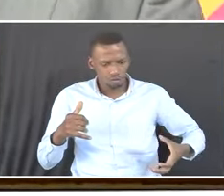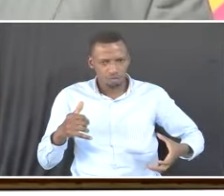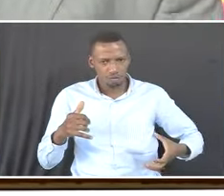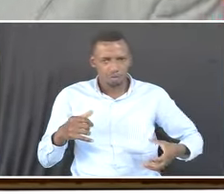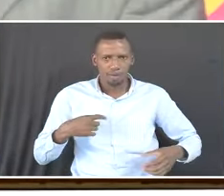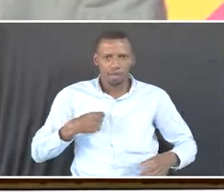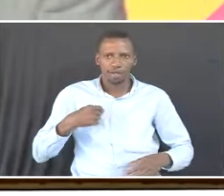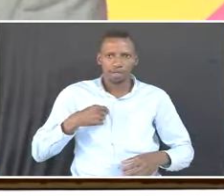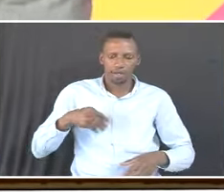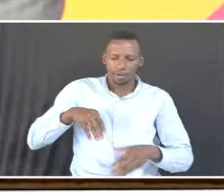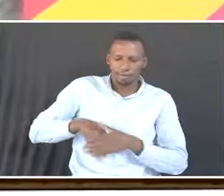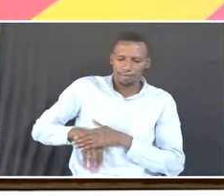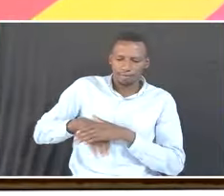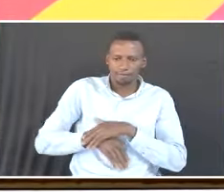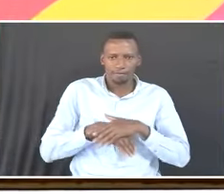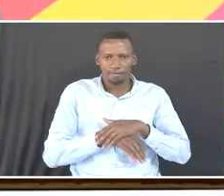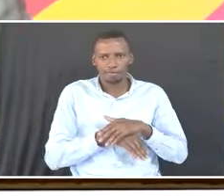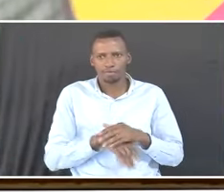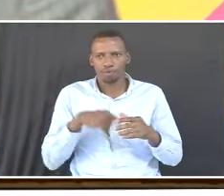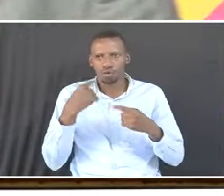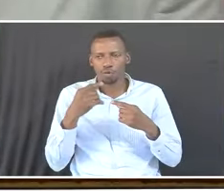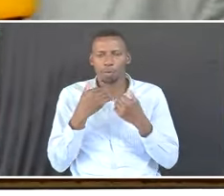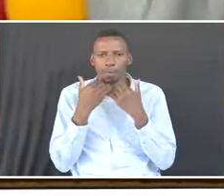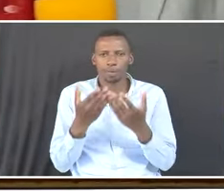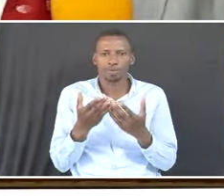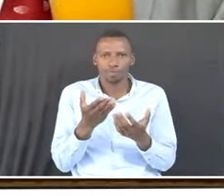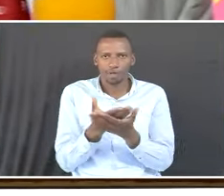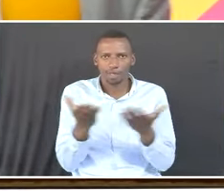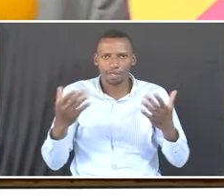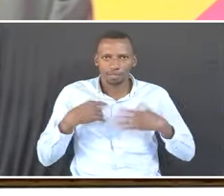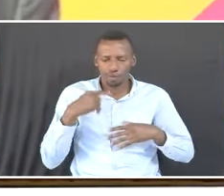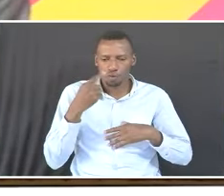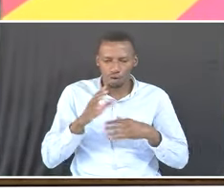untucked, those are the people who have reached.